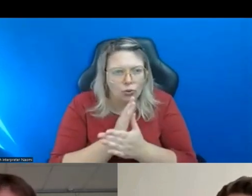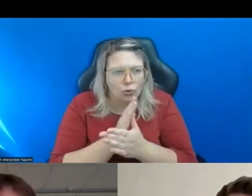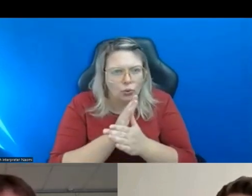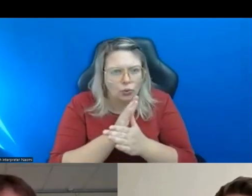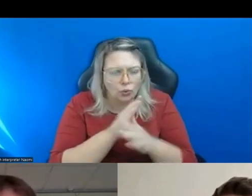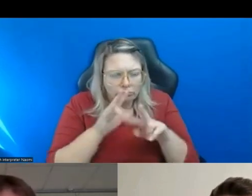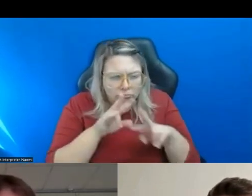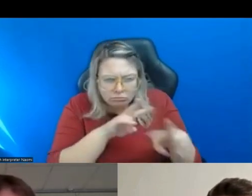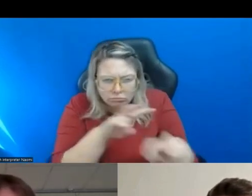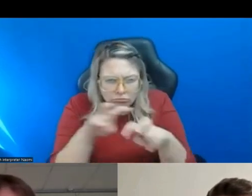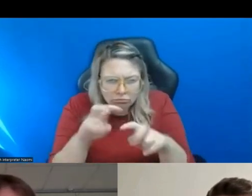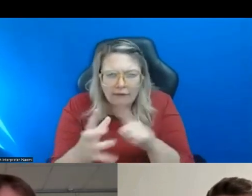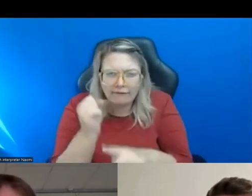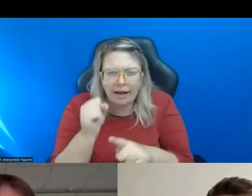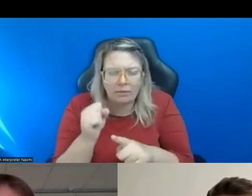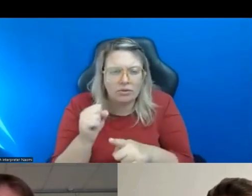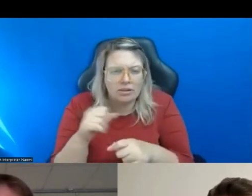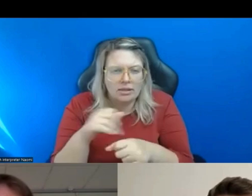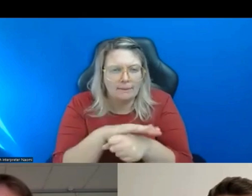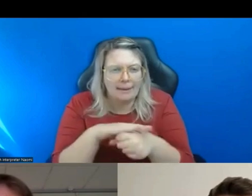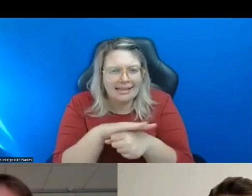locations at a local authority level,